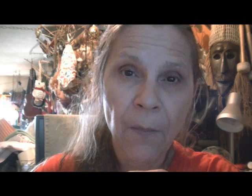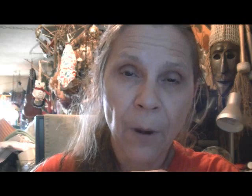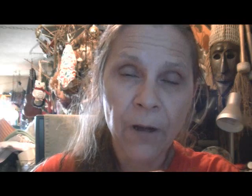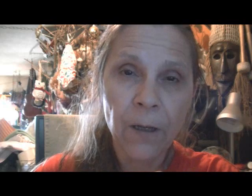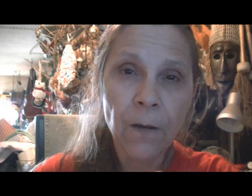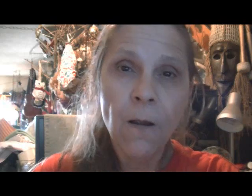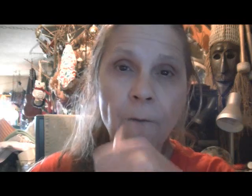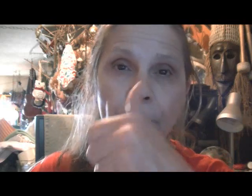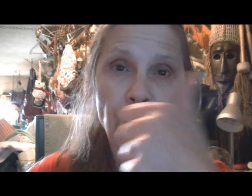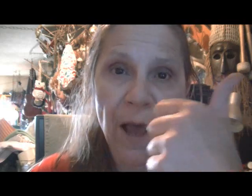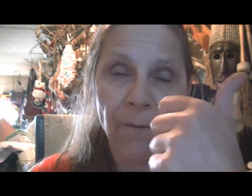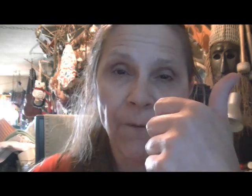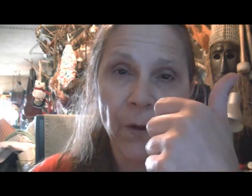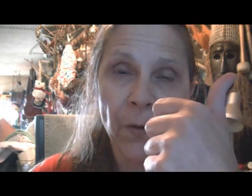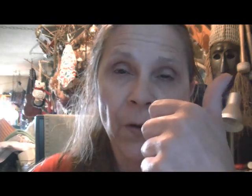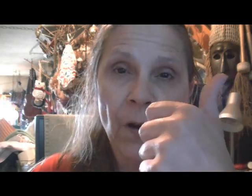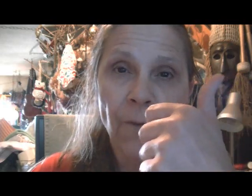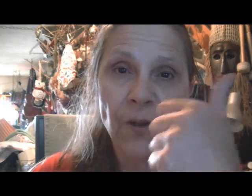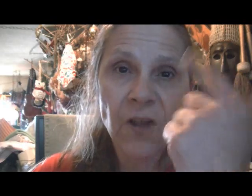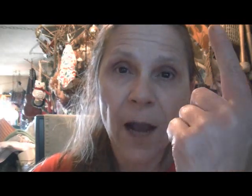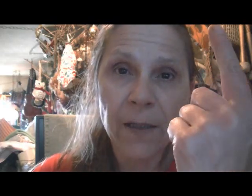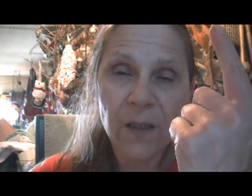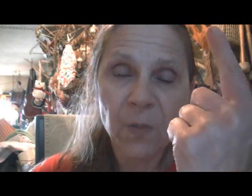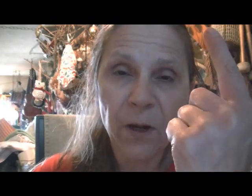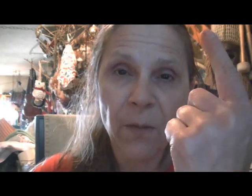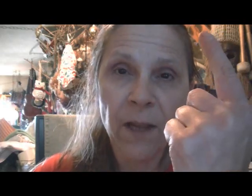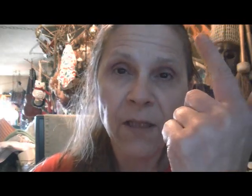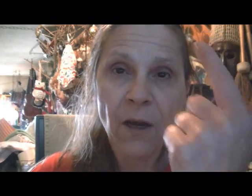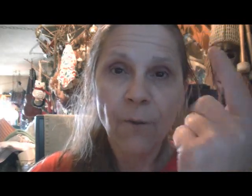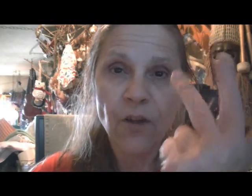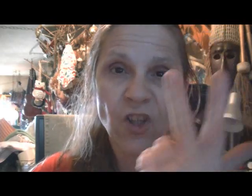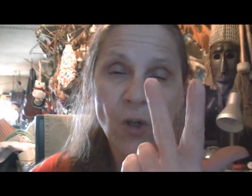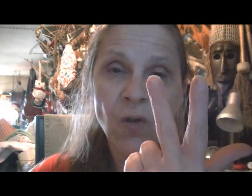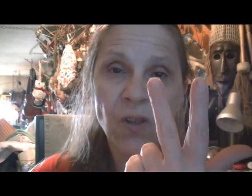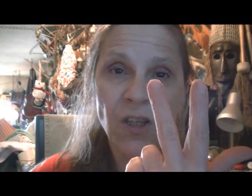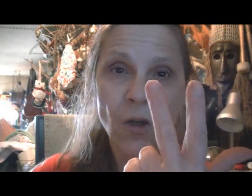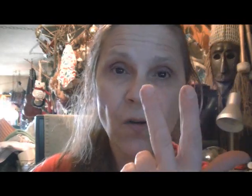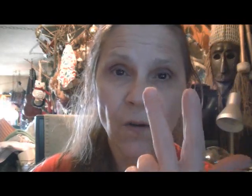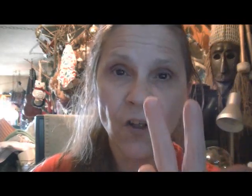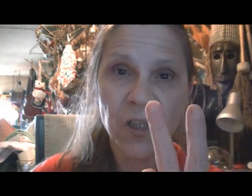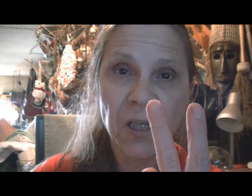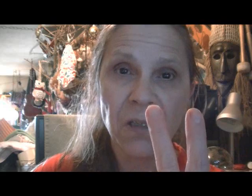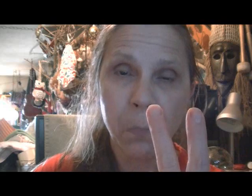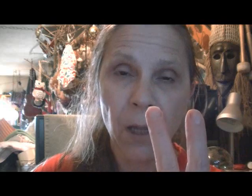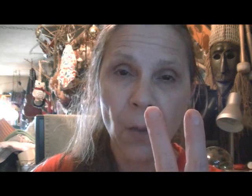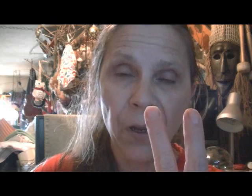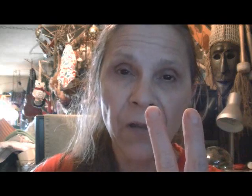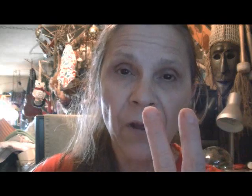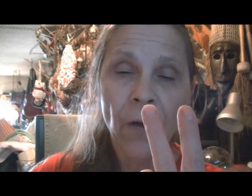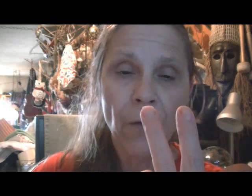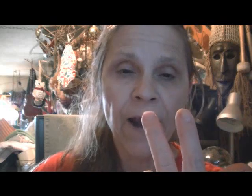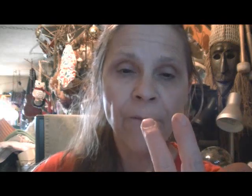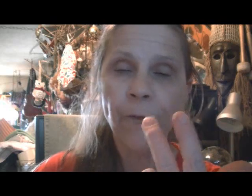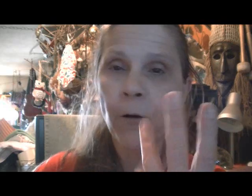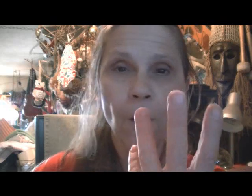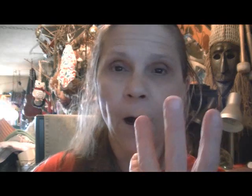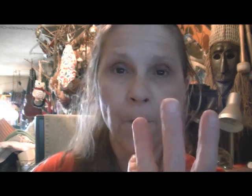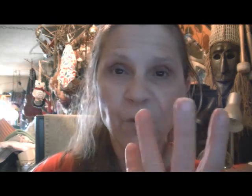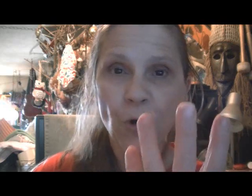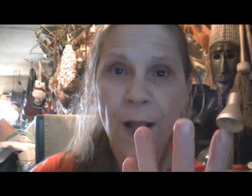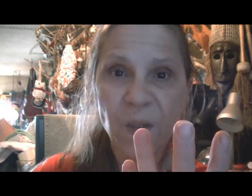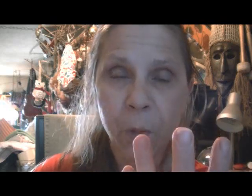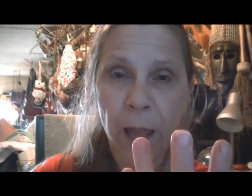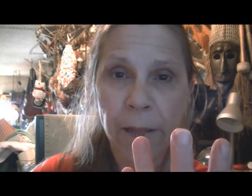the black market for pet food, for science experiments, for students and universities to play with, right? For